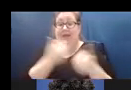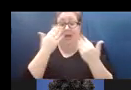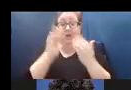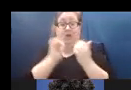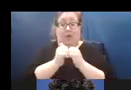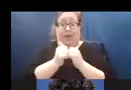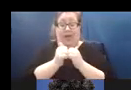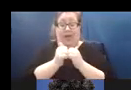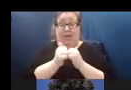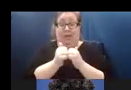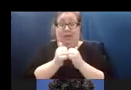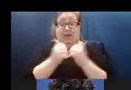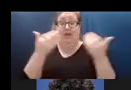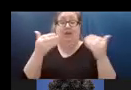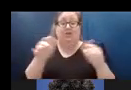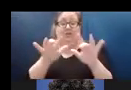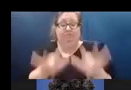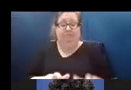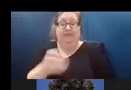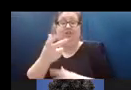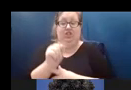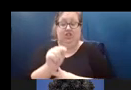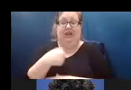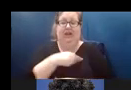yourself, you can just put in the chat and we'll move you.